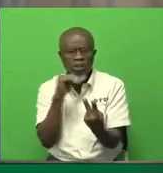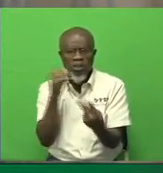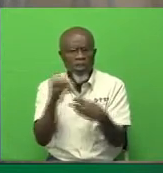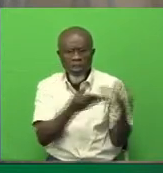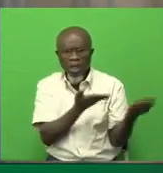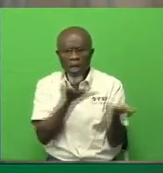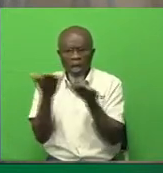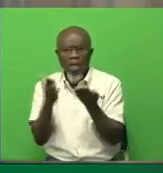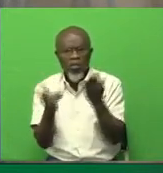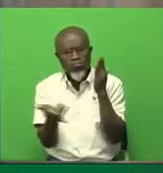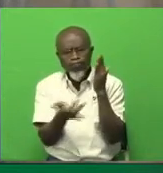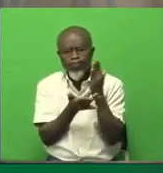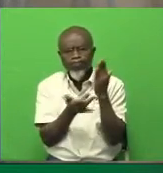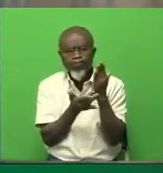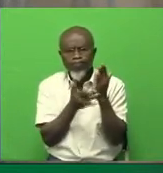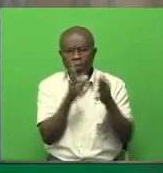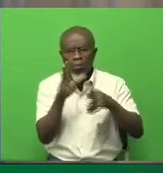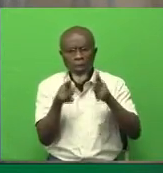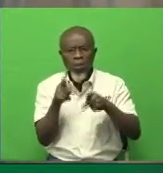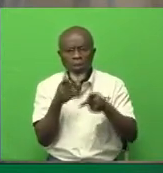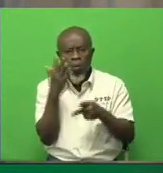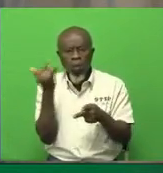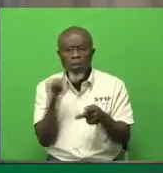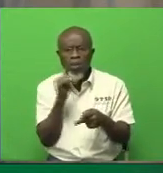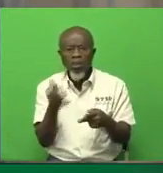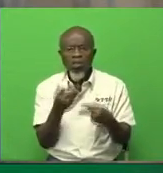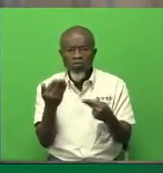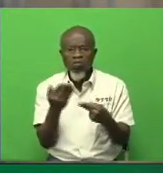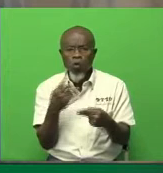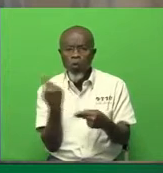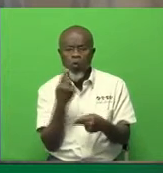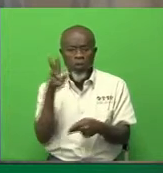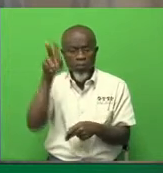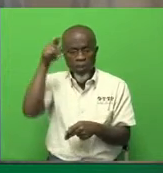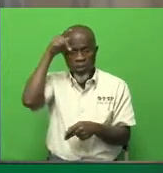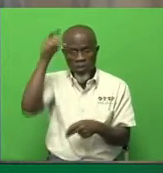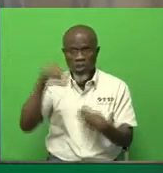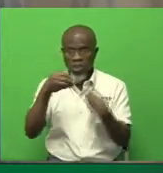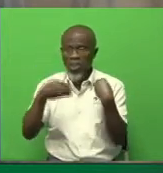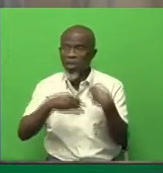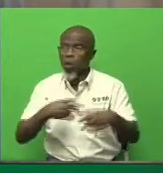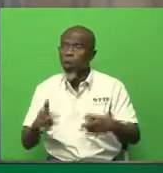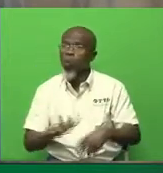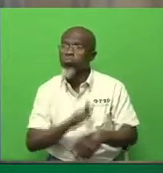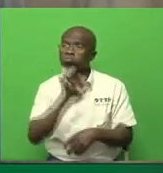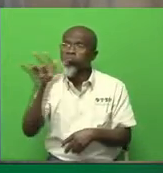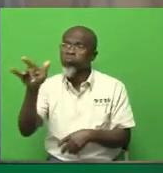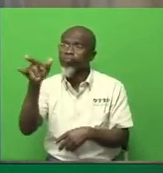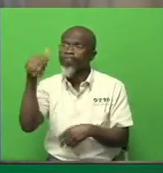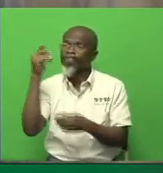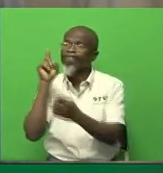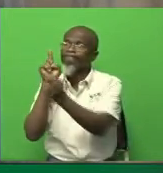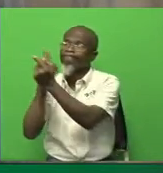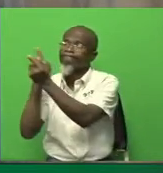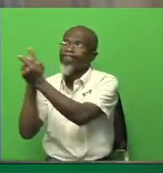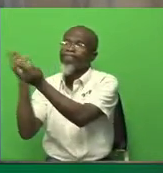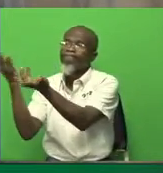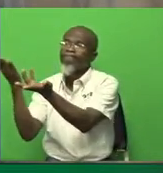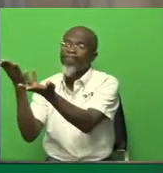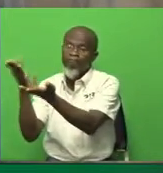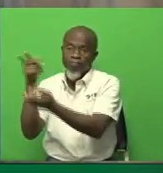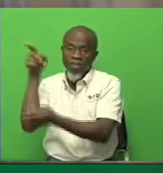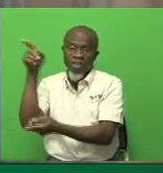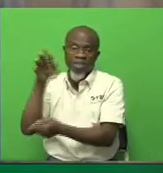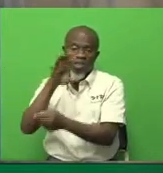technocrats and public servants and two positions go up to meet in a room somewhere in Europe with these